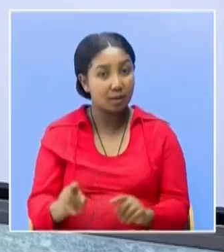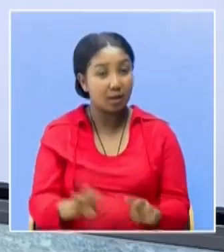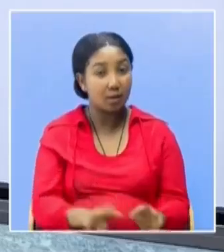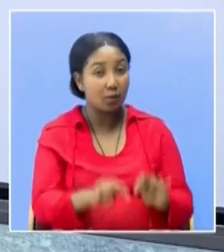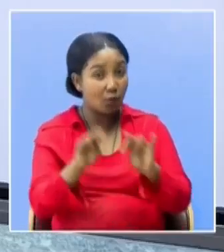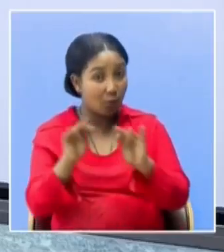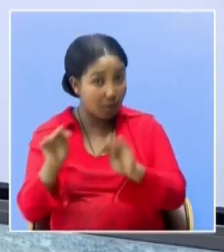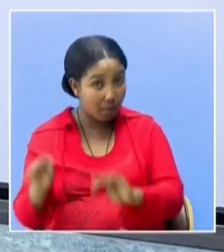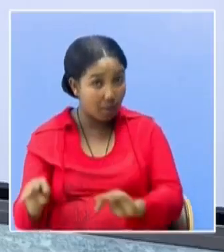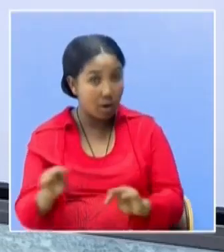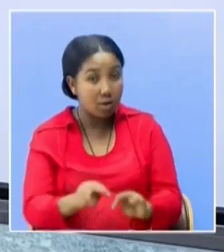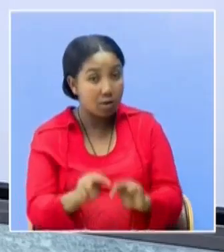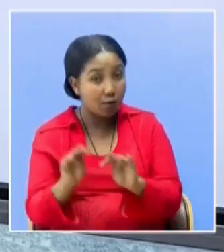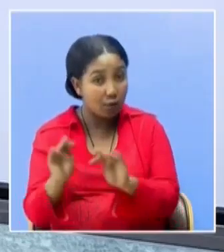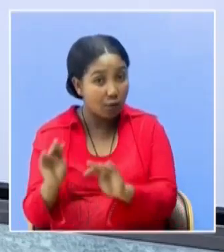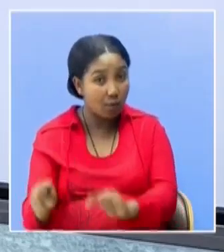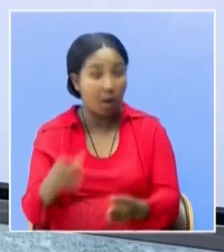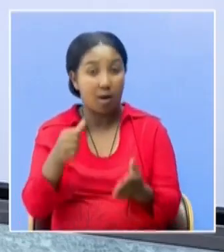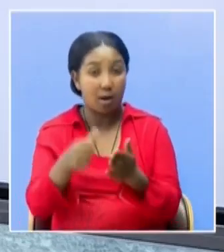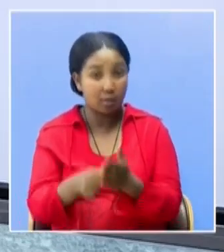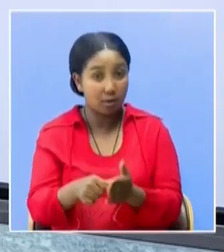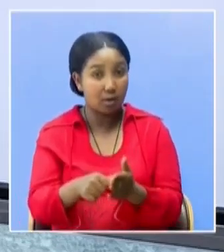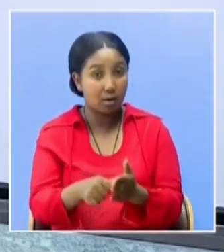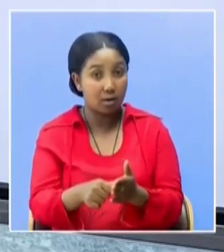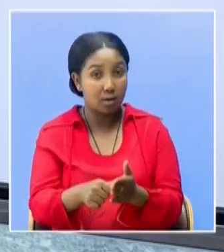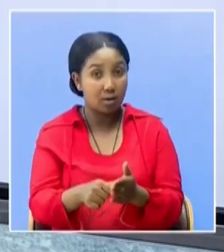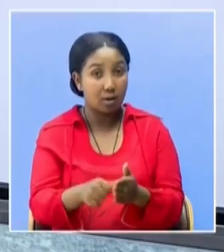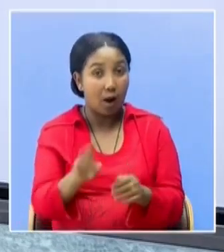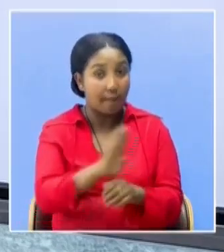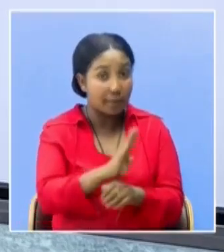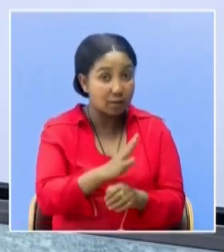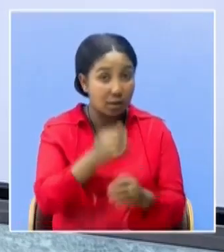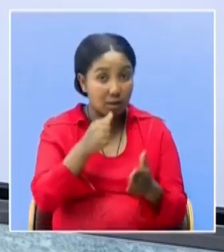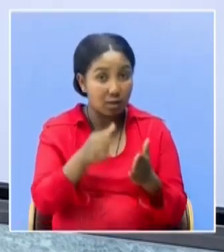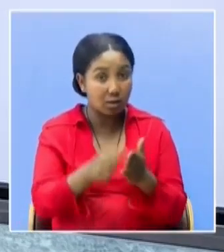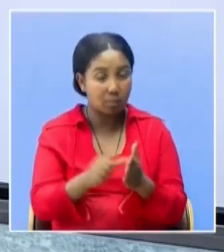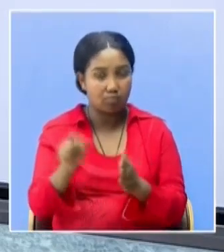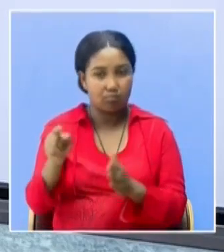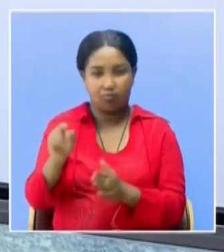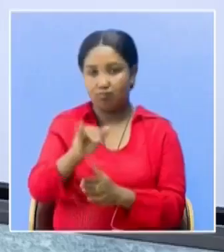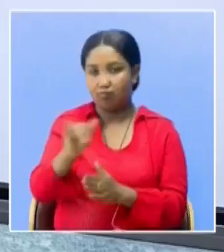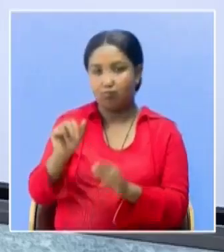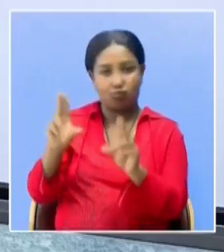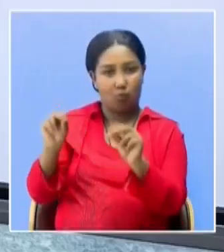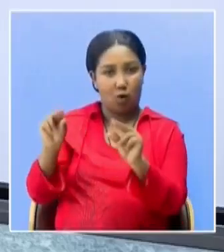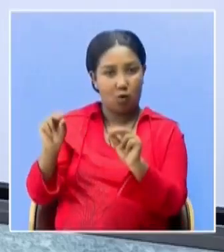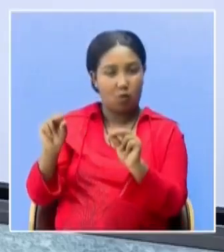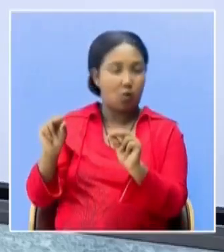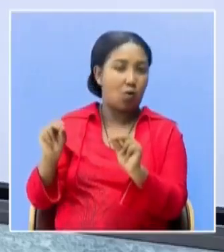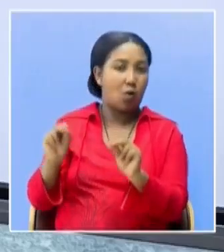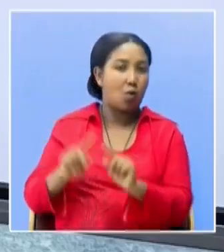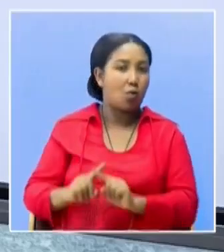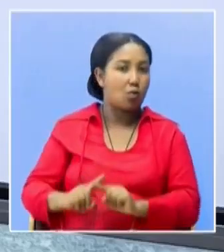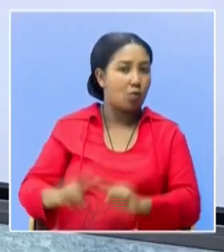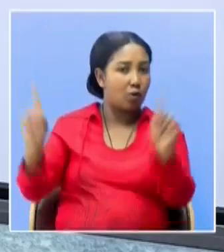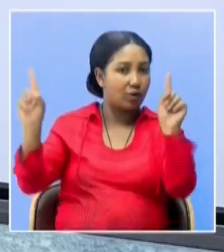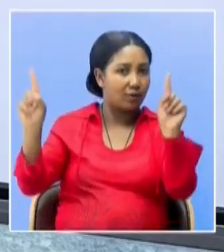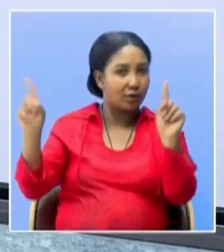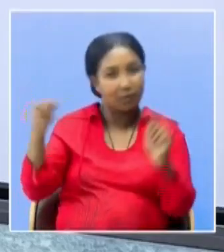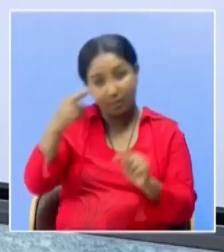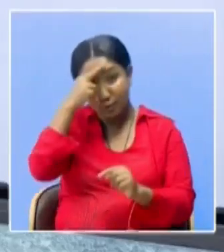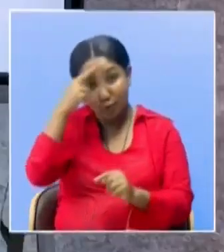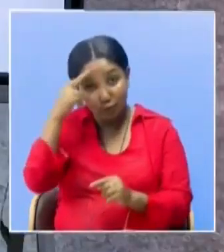informal letter, or in other words, that is a business letter, this kind of greeting is not allowed. That's why,